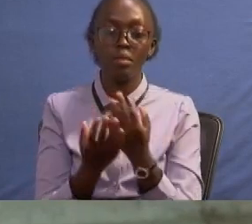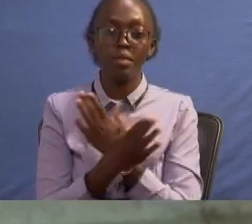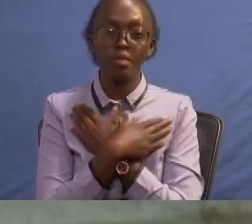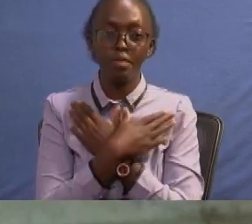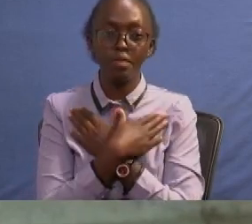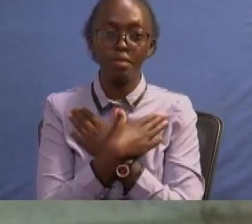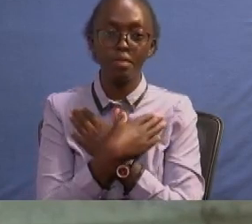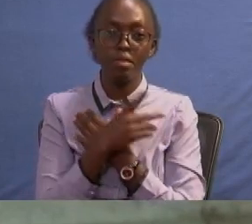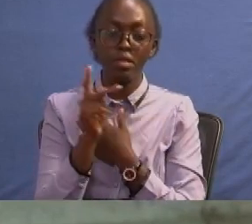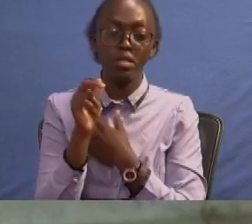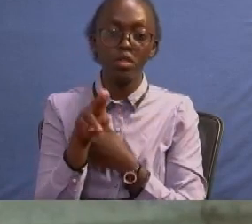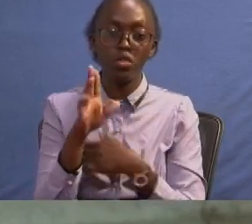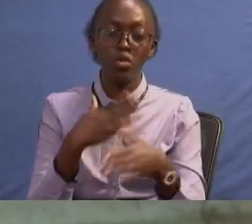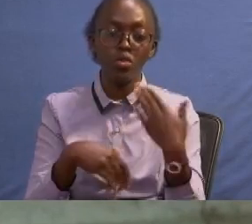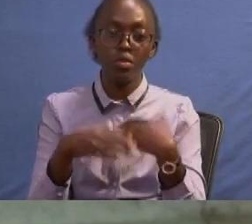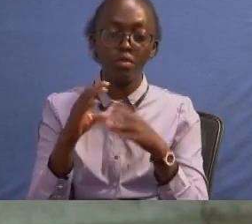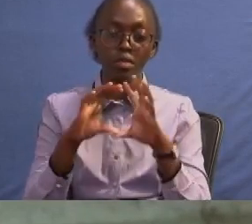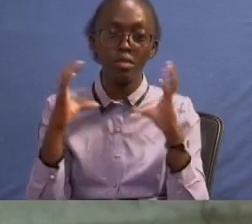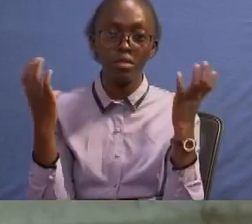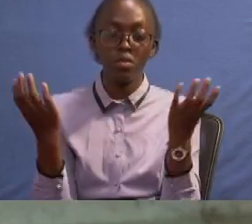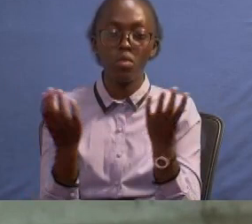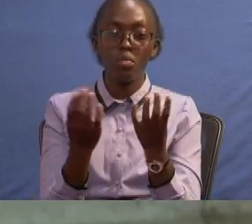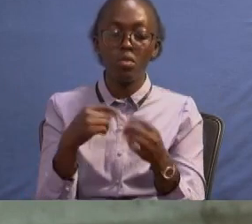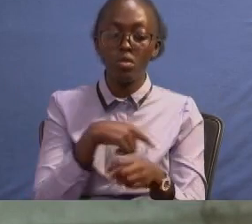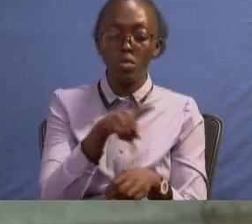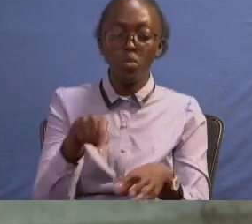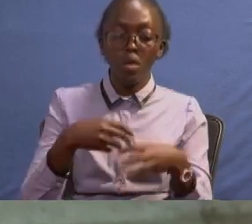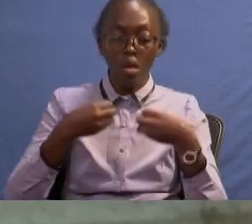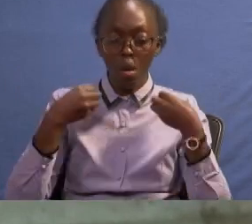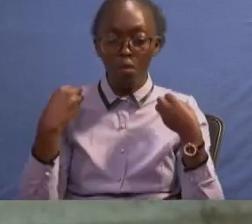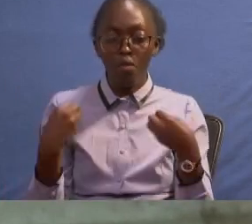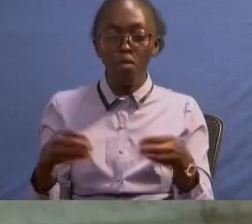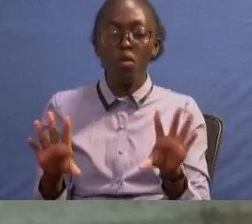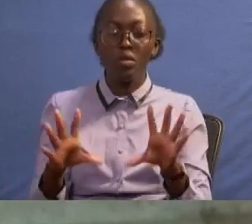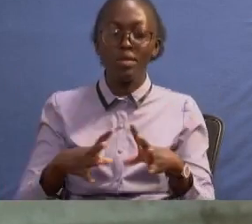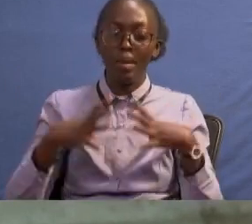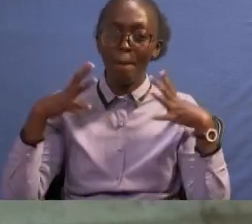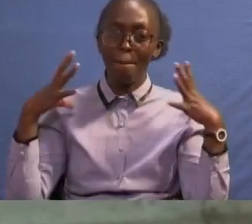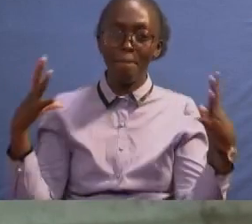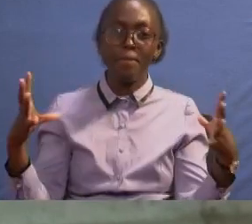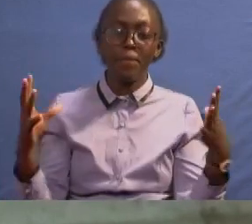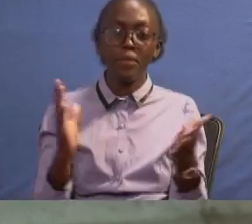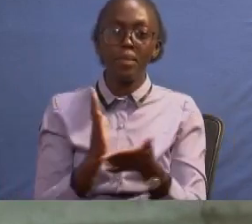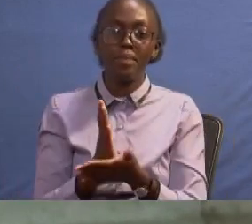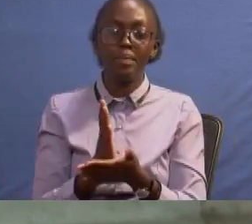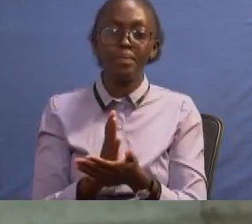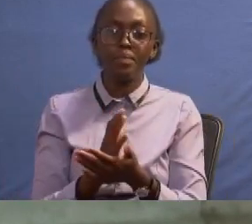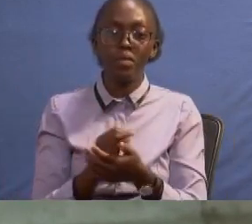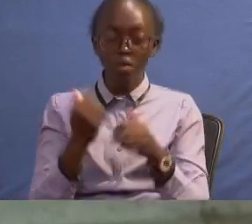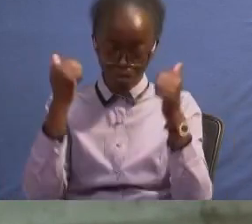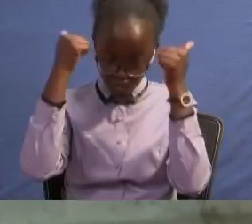university community. We have lost, and lost very big. Those students who came